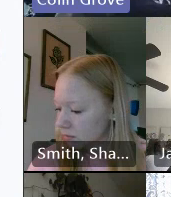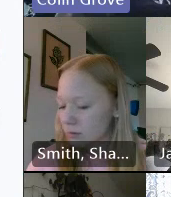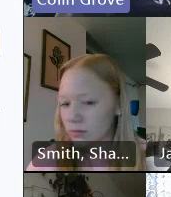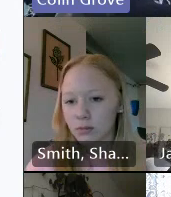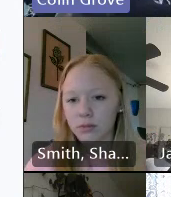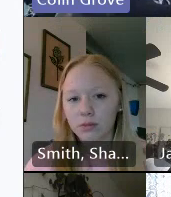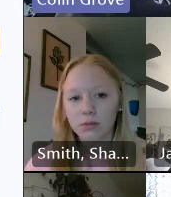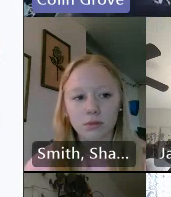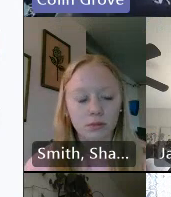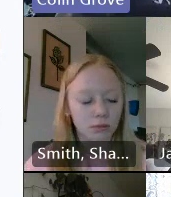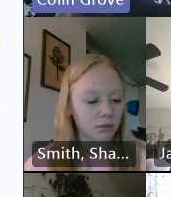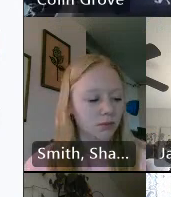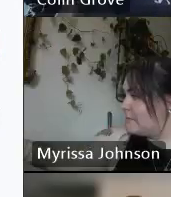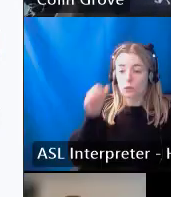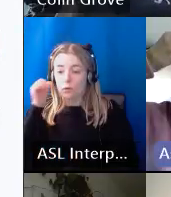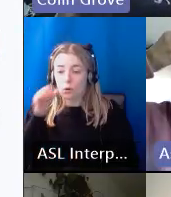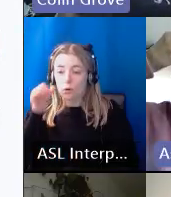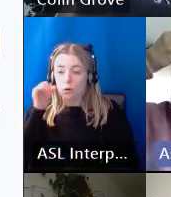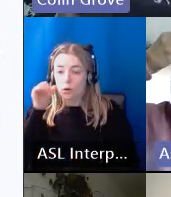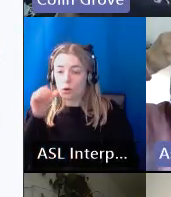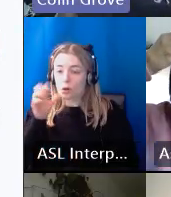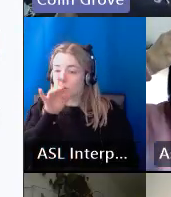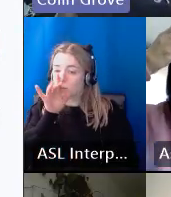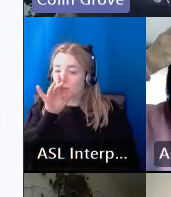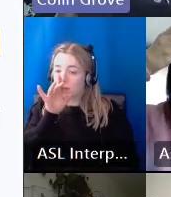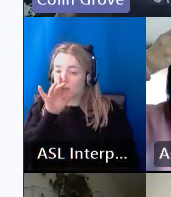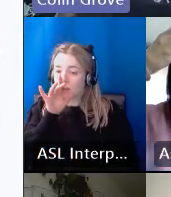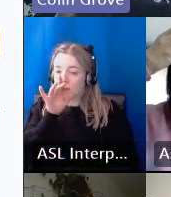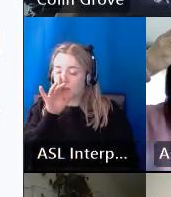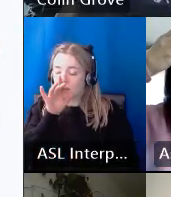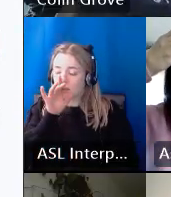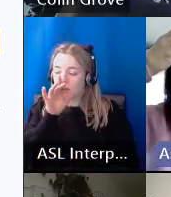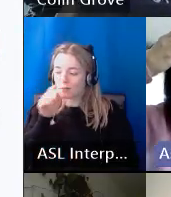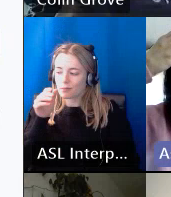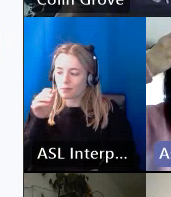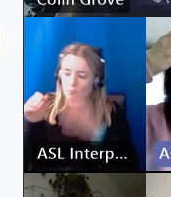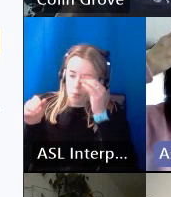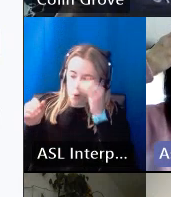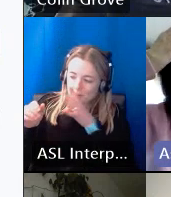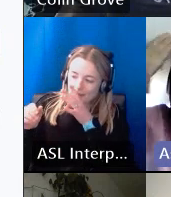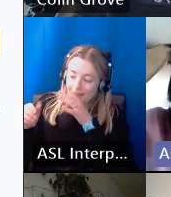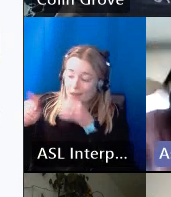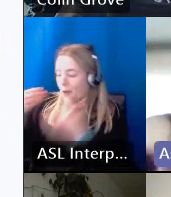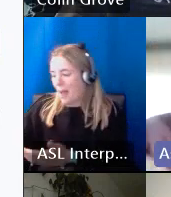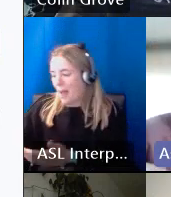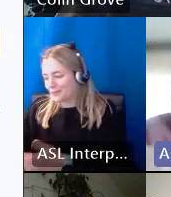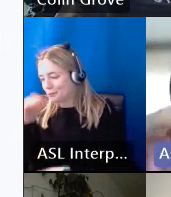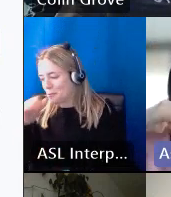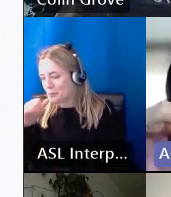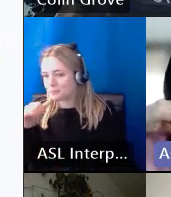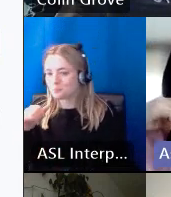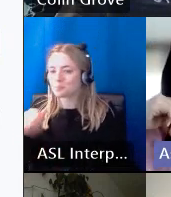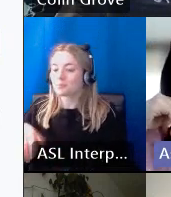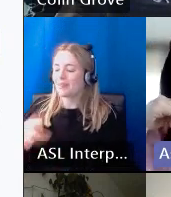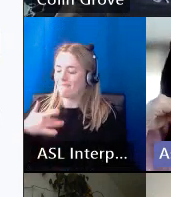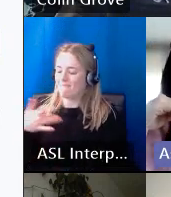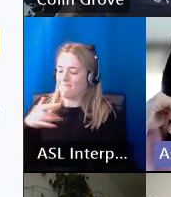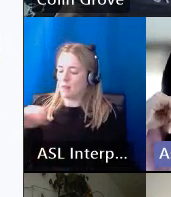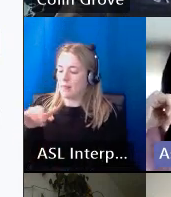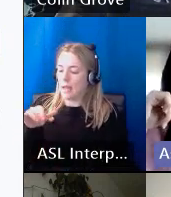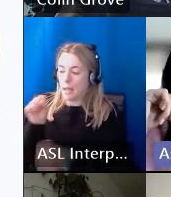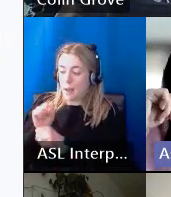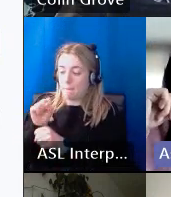I feel like it was saying, sorry. Oh, no, you're good. Go ahead. Good. I feel like it's saying employees can still be followed